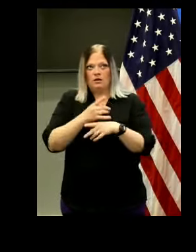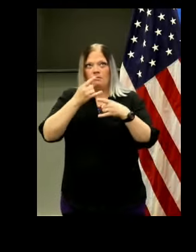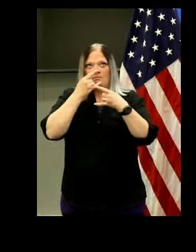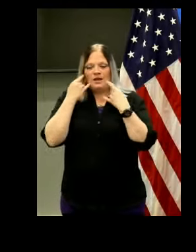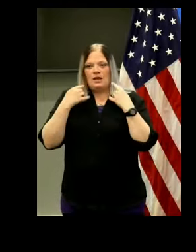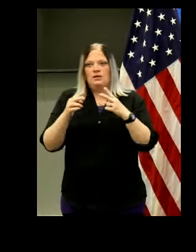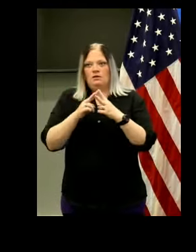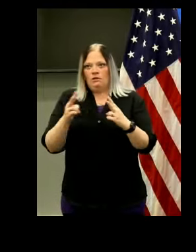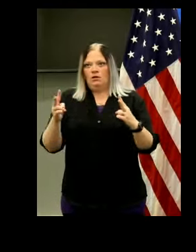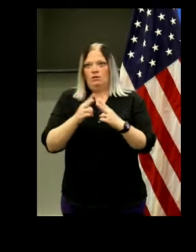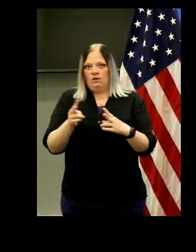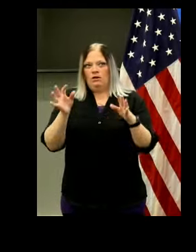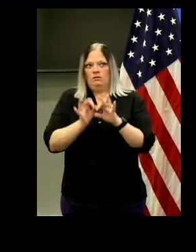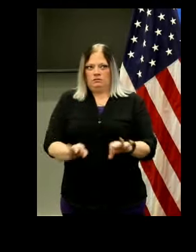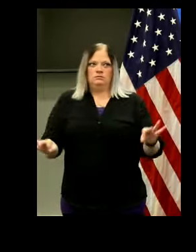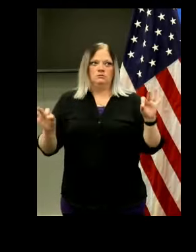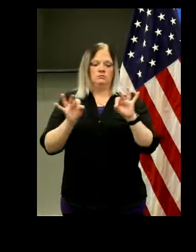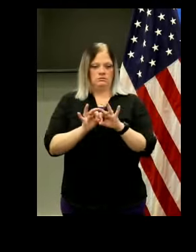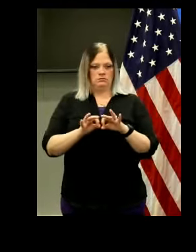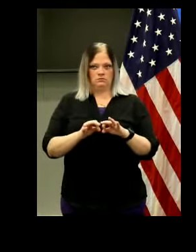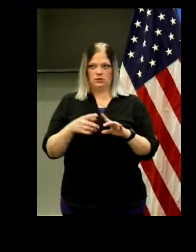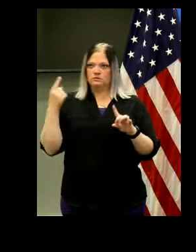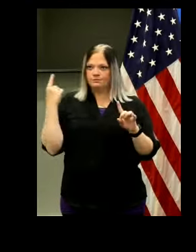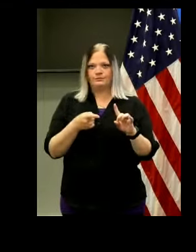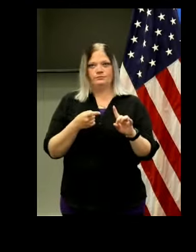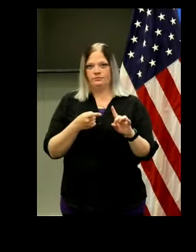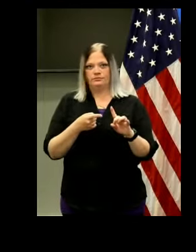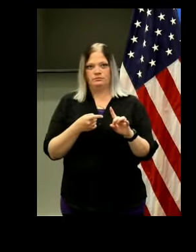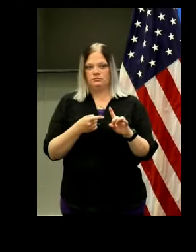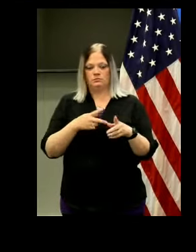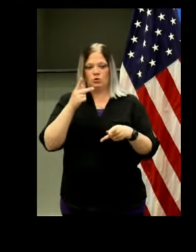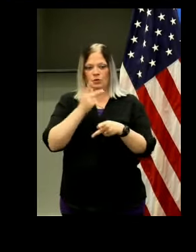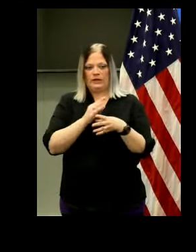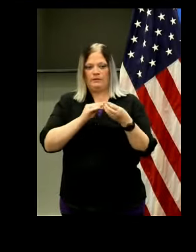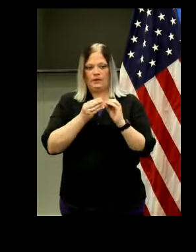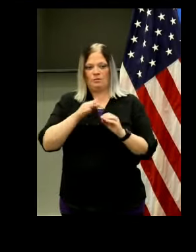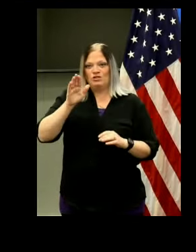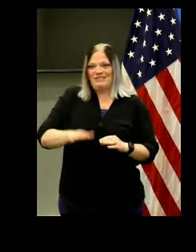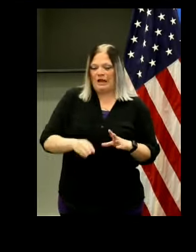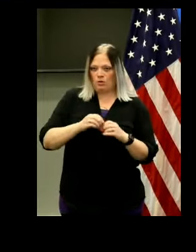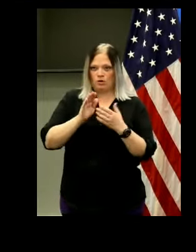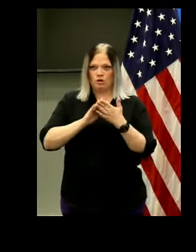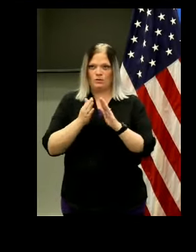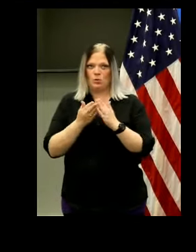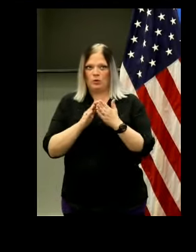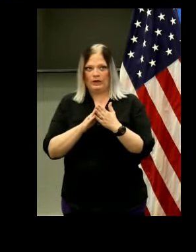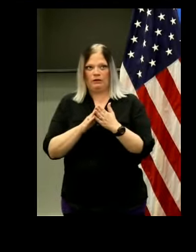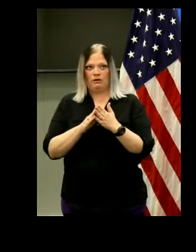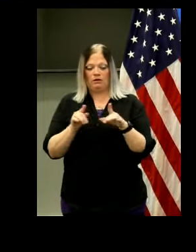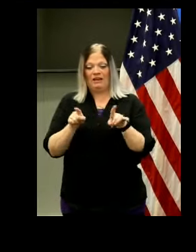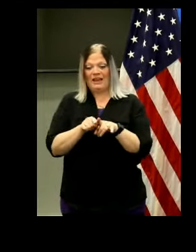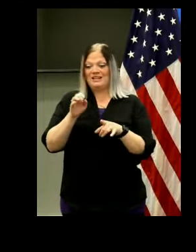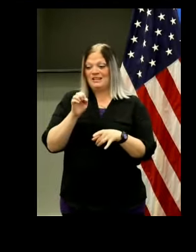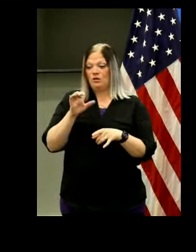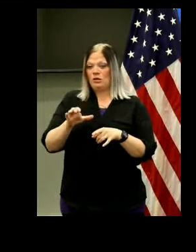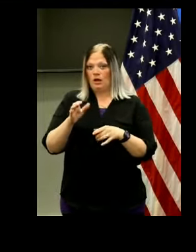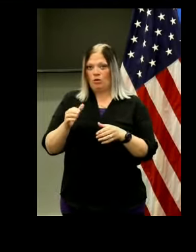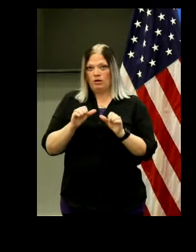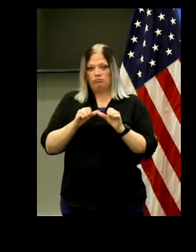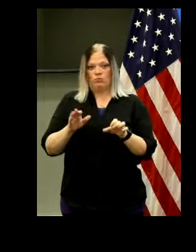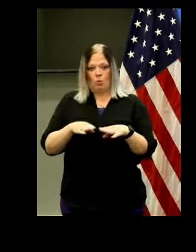it's very, very important. That is a key to keeping these numbers down in our community as Erie County